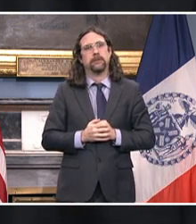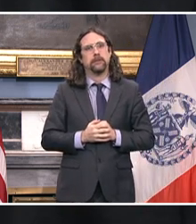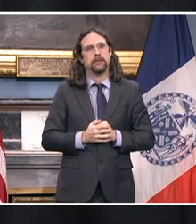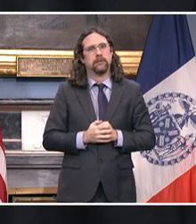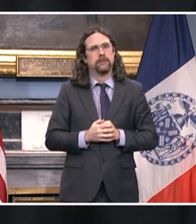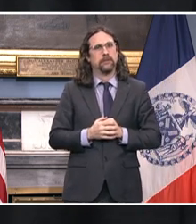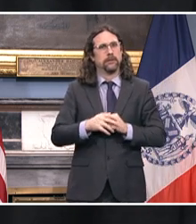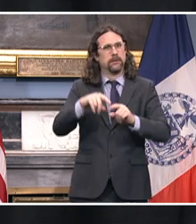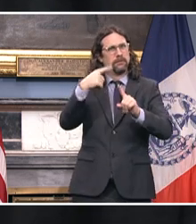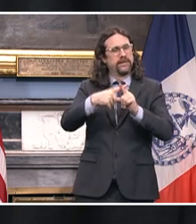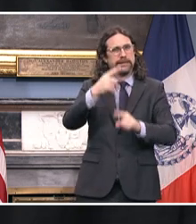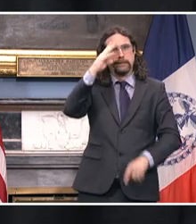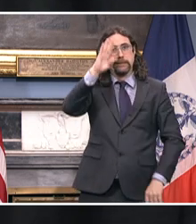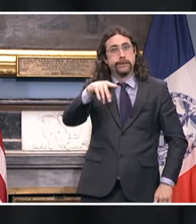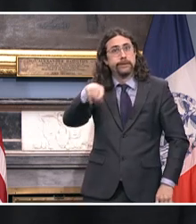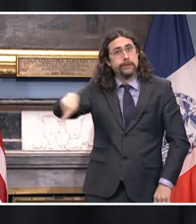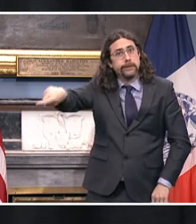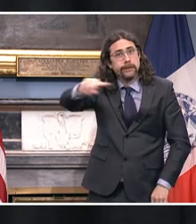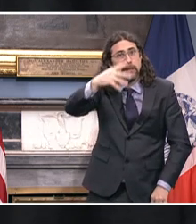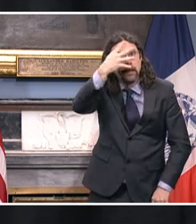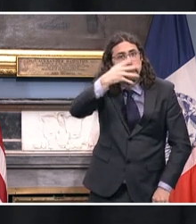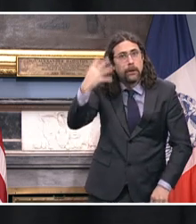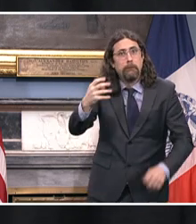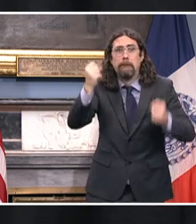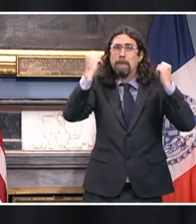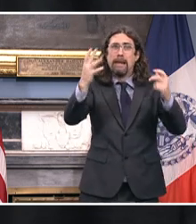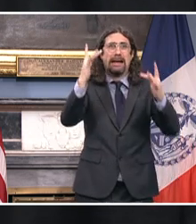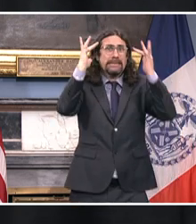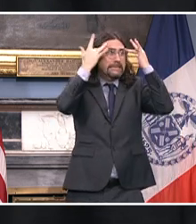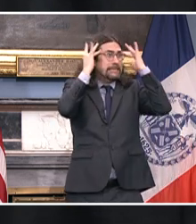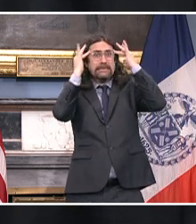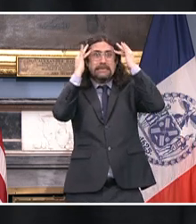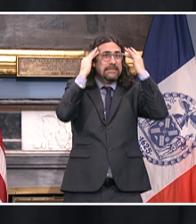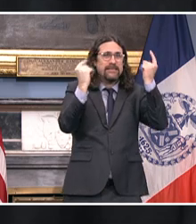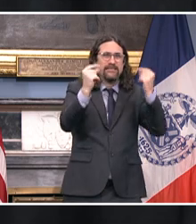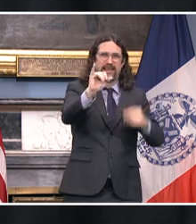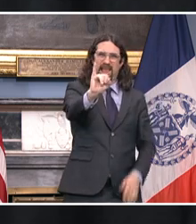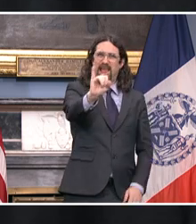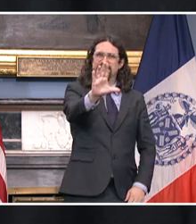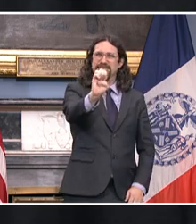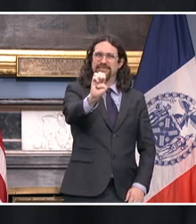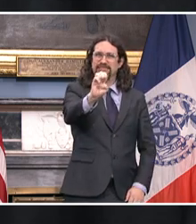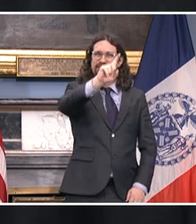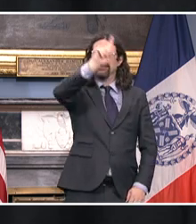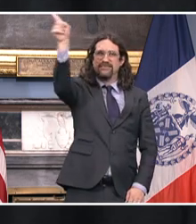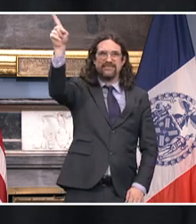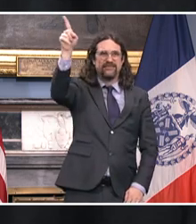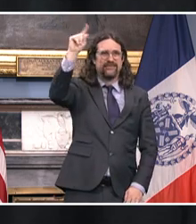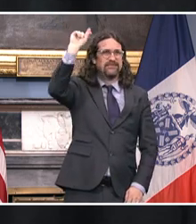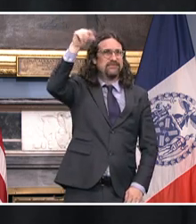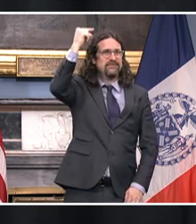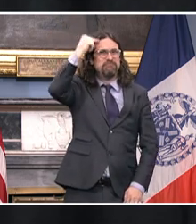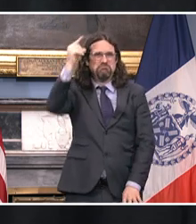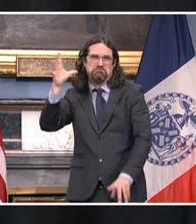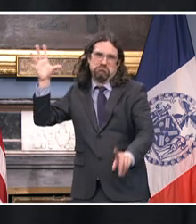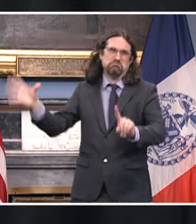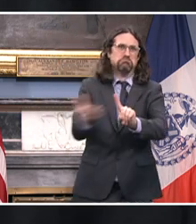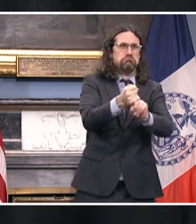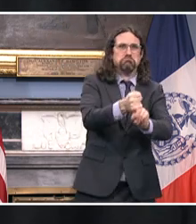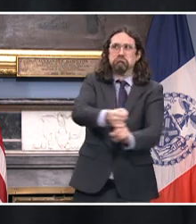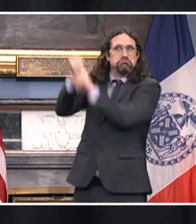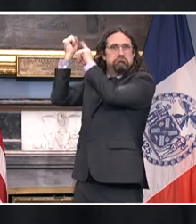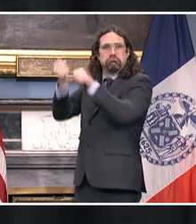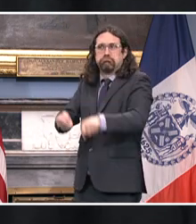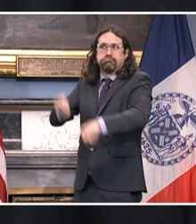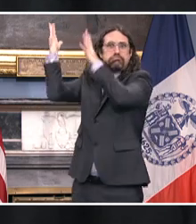their rights, their benefits, the things their family depended on. And a lot of folks have turned inward out